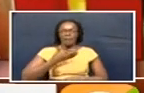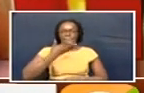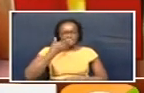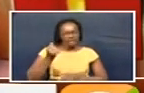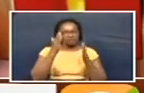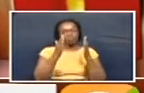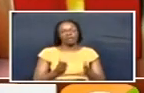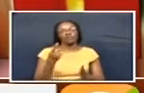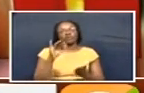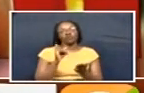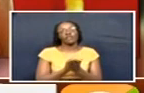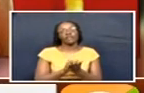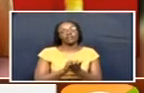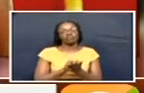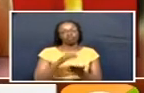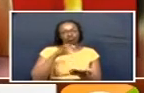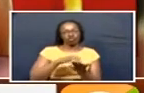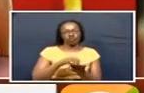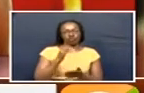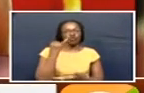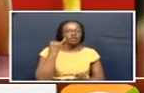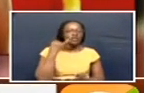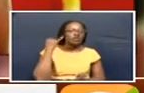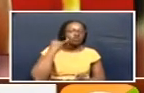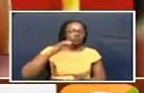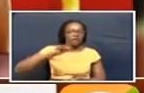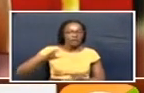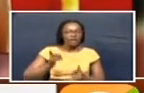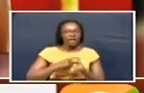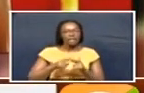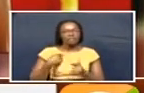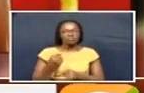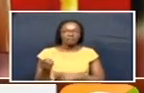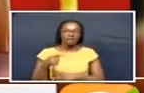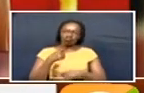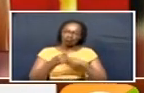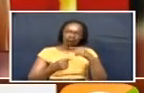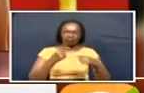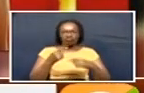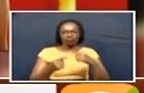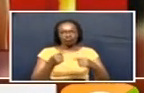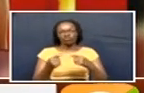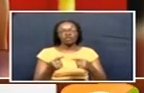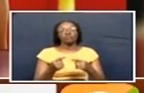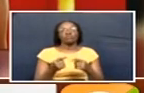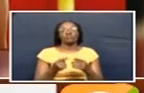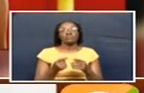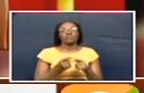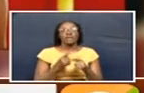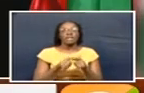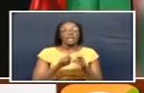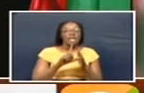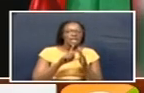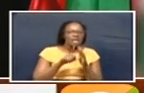for Nakuru County. So I went ahead and threw caution to the wind. At the time, I noticed there